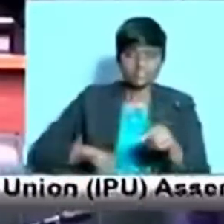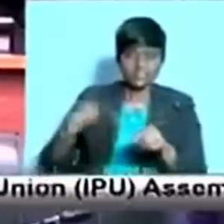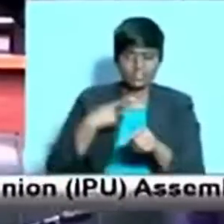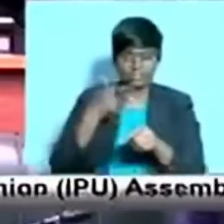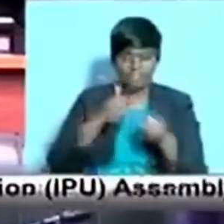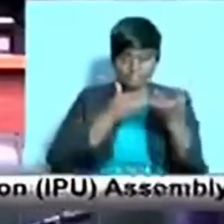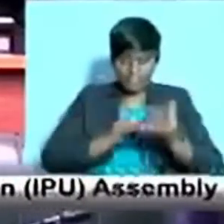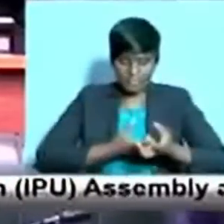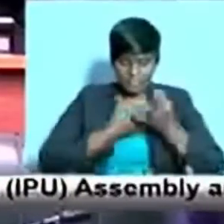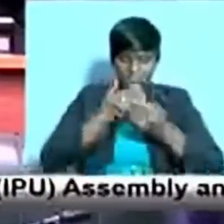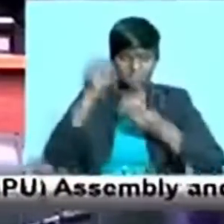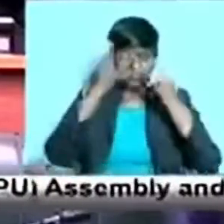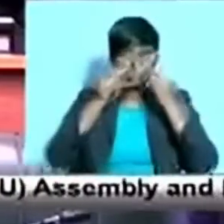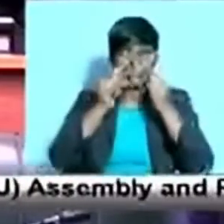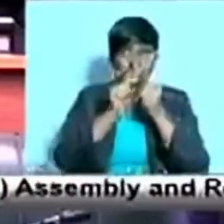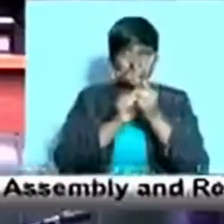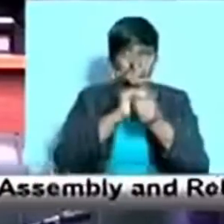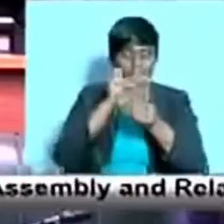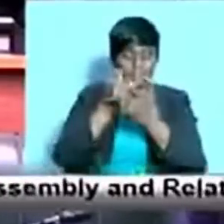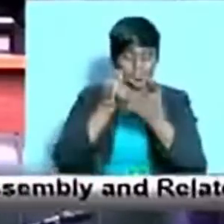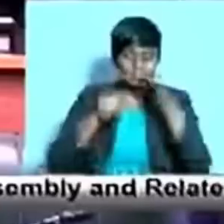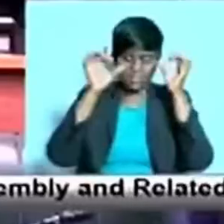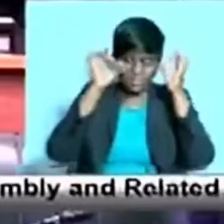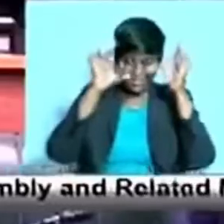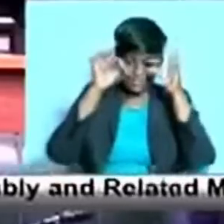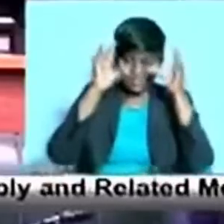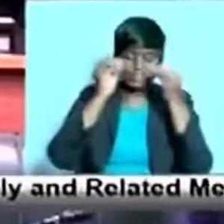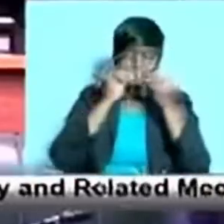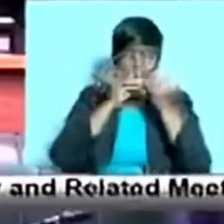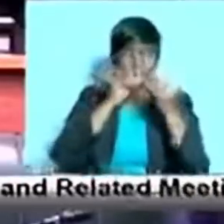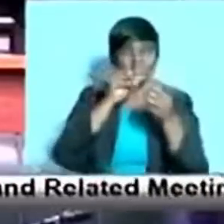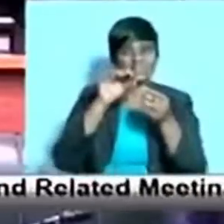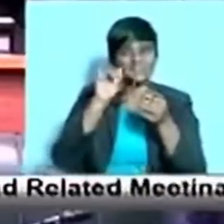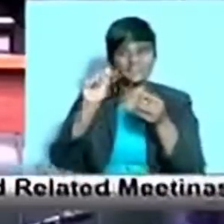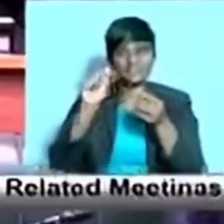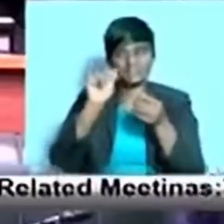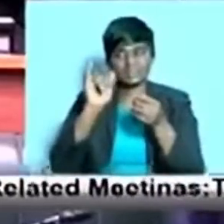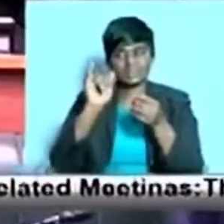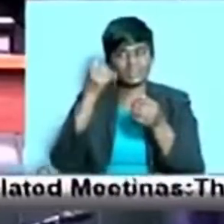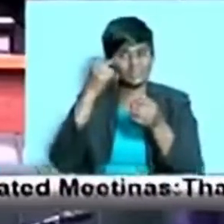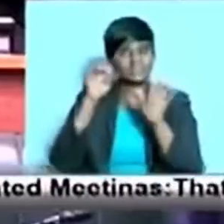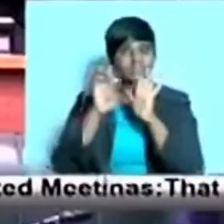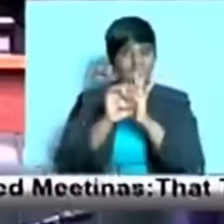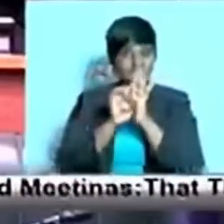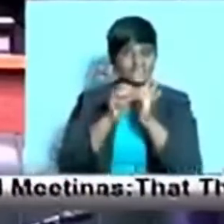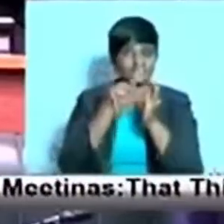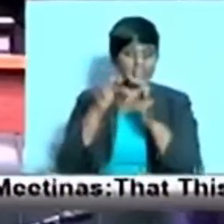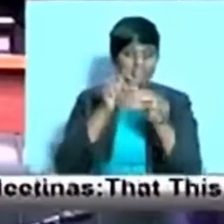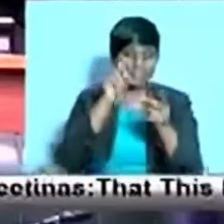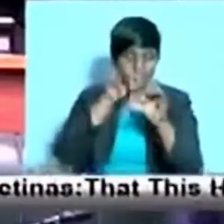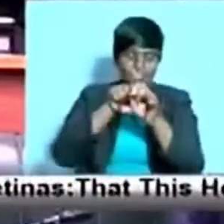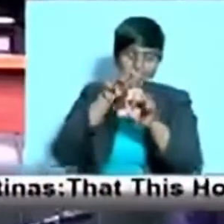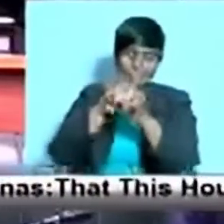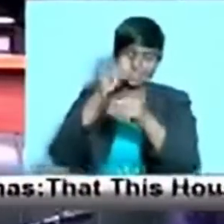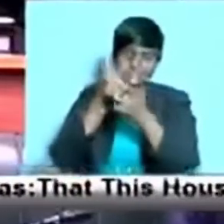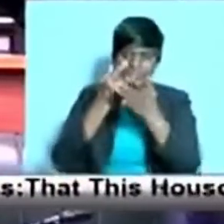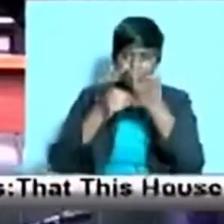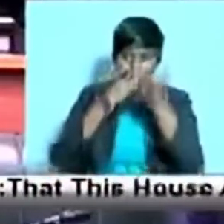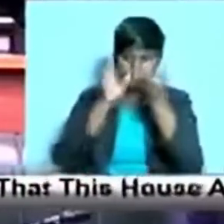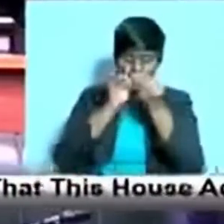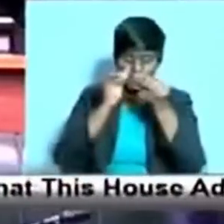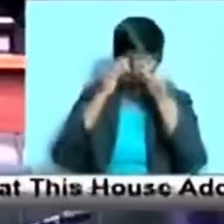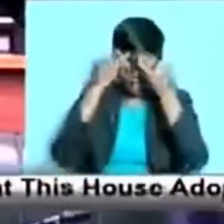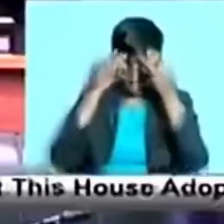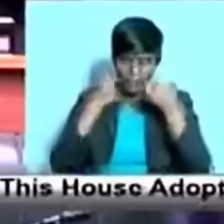expressed concerns about the potential risks of artificial intelligence. For example, participants were made aware that